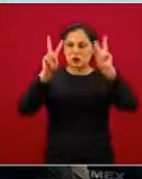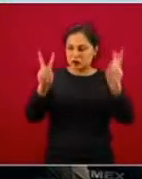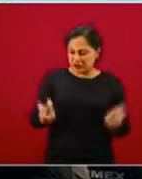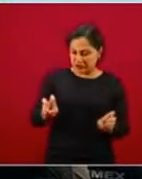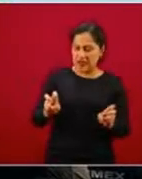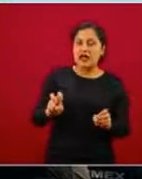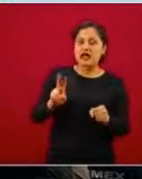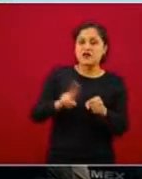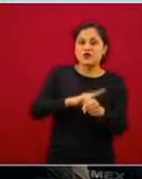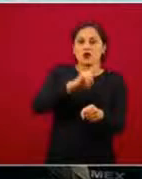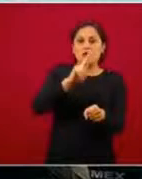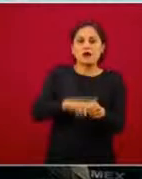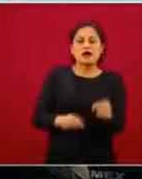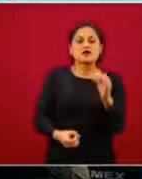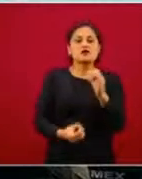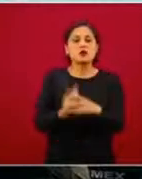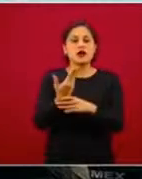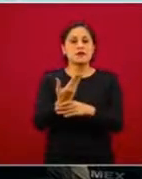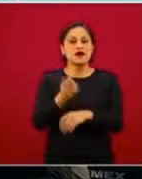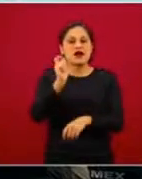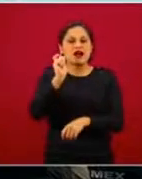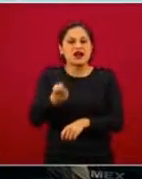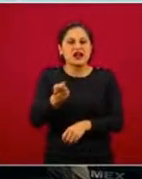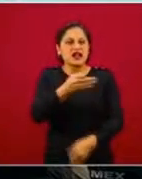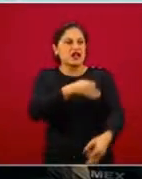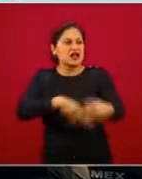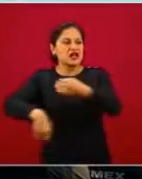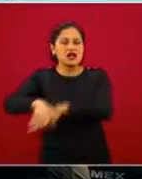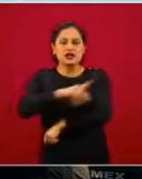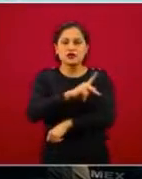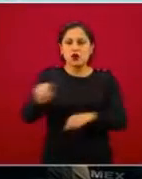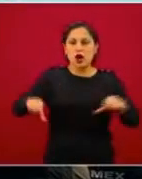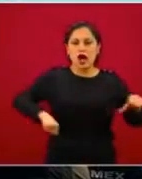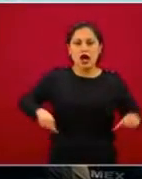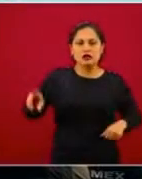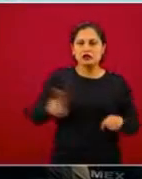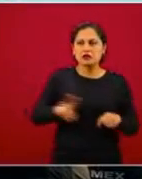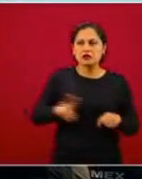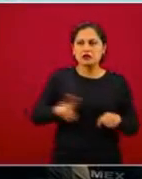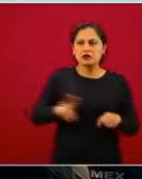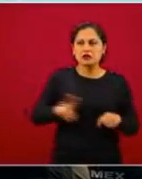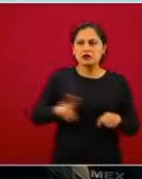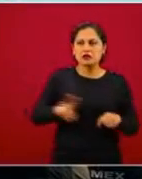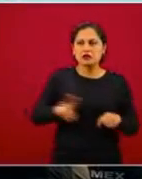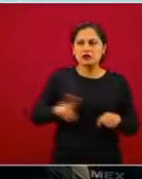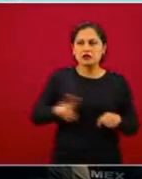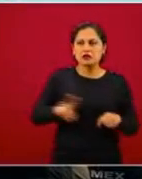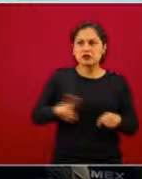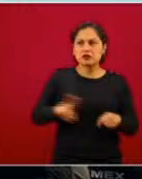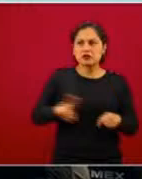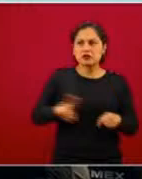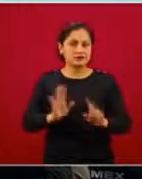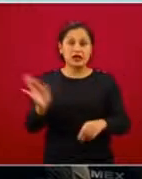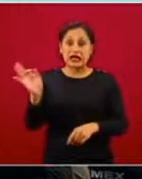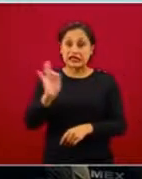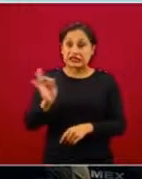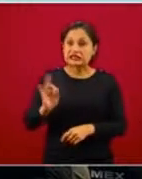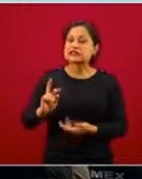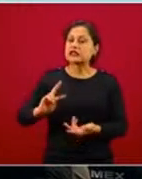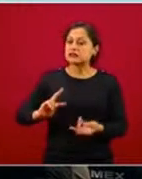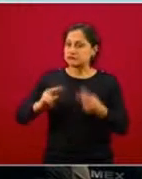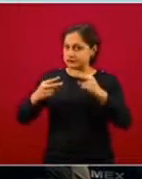New normal does not mean that we're all going back to our daily lives that we used to live. It actually means the exact